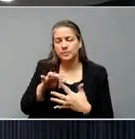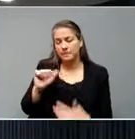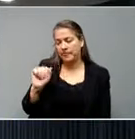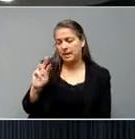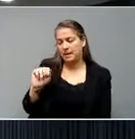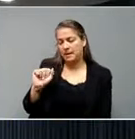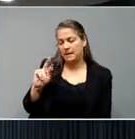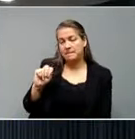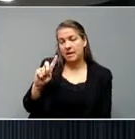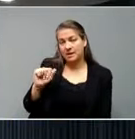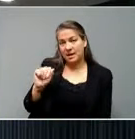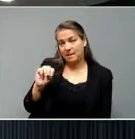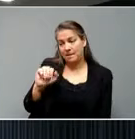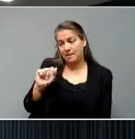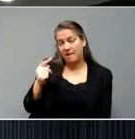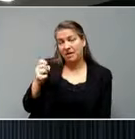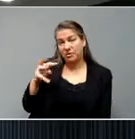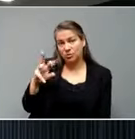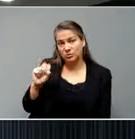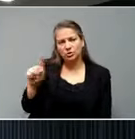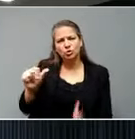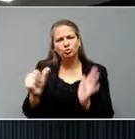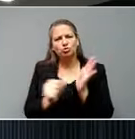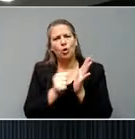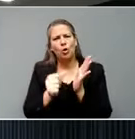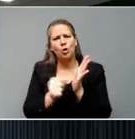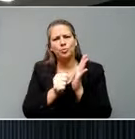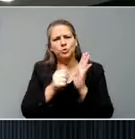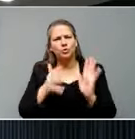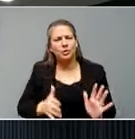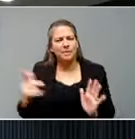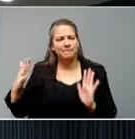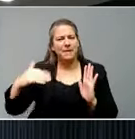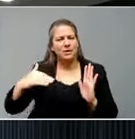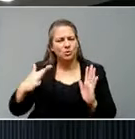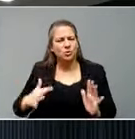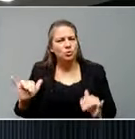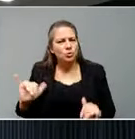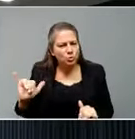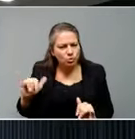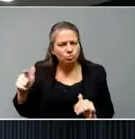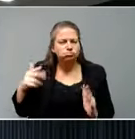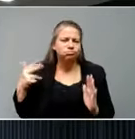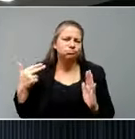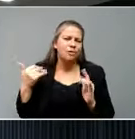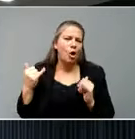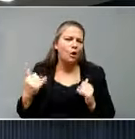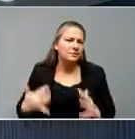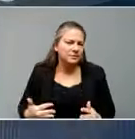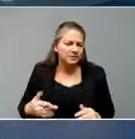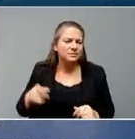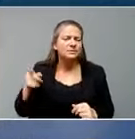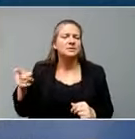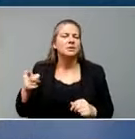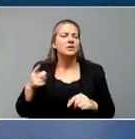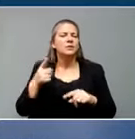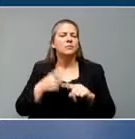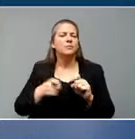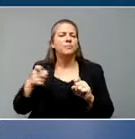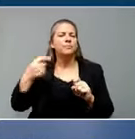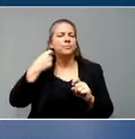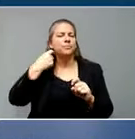and a painter who was born in Louisville, now based in Lexington. Amanda is also the CEO of Prometheus Foundry, which focuses on public